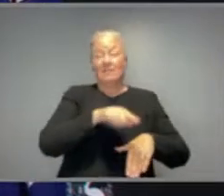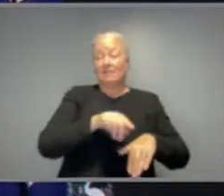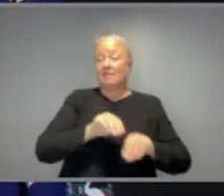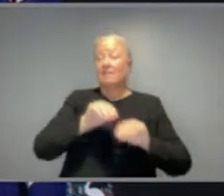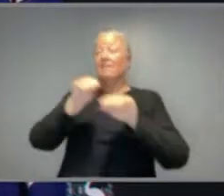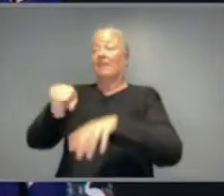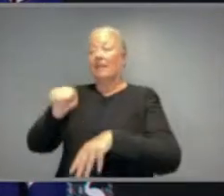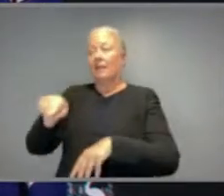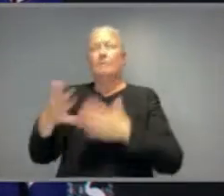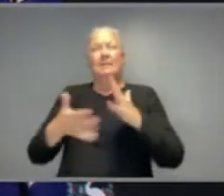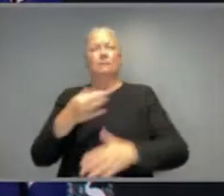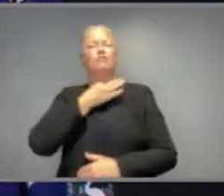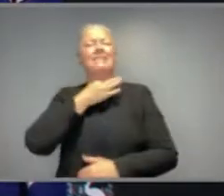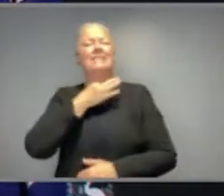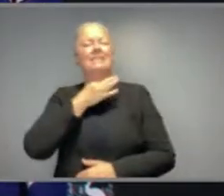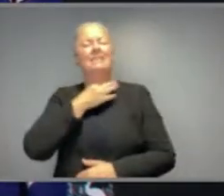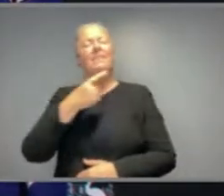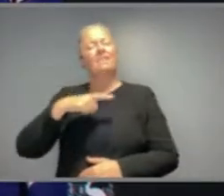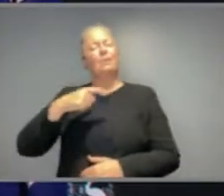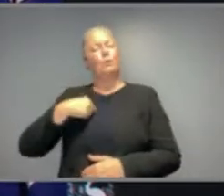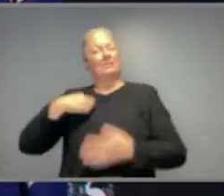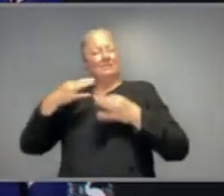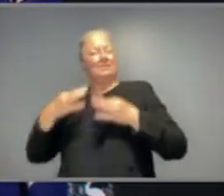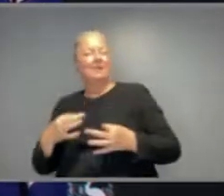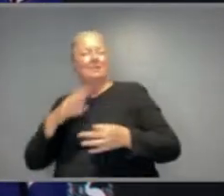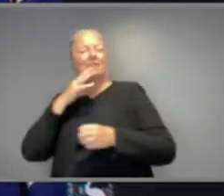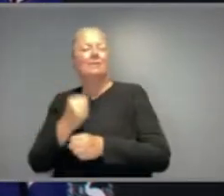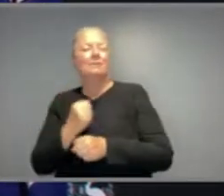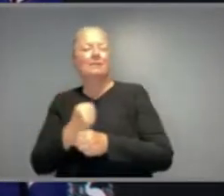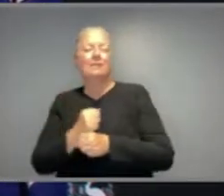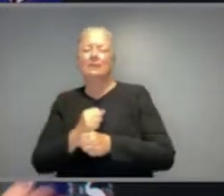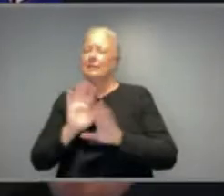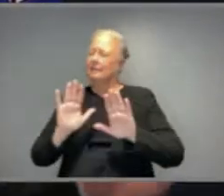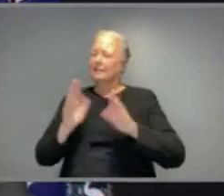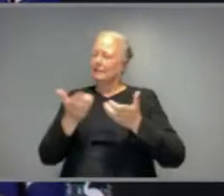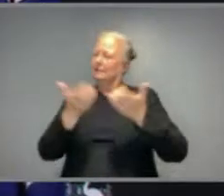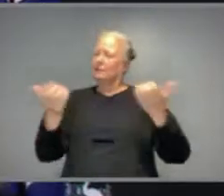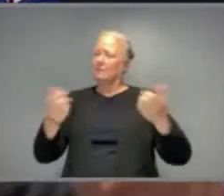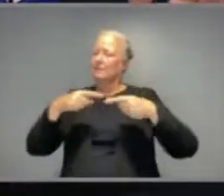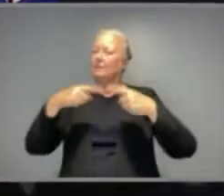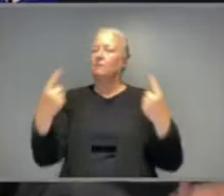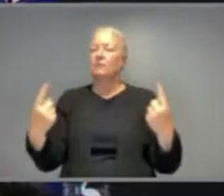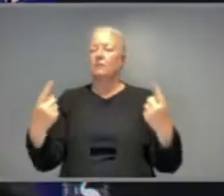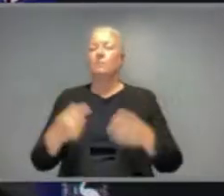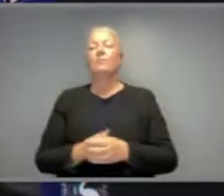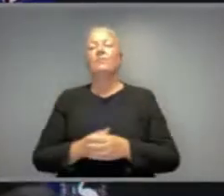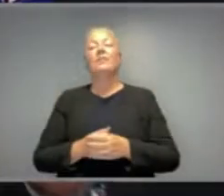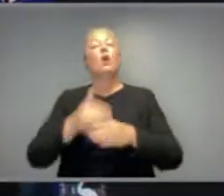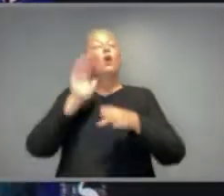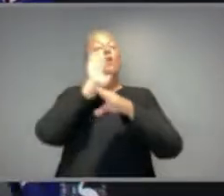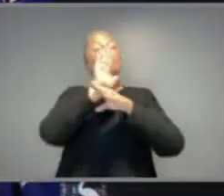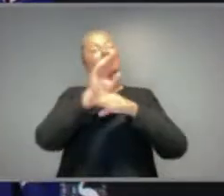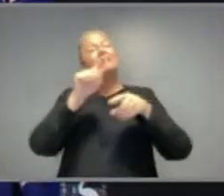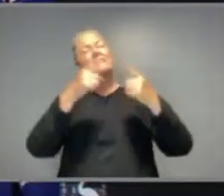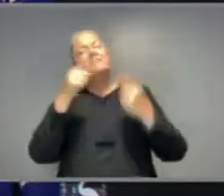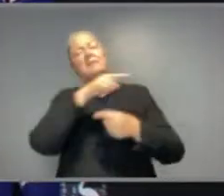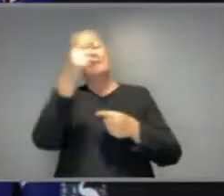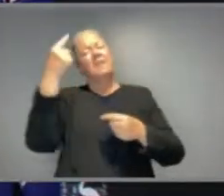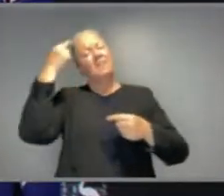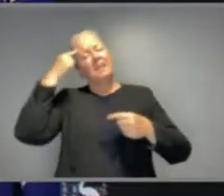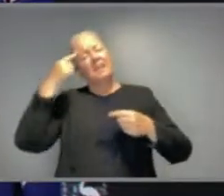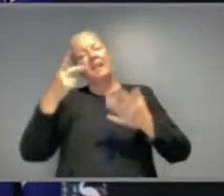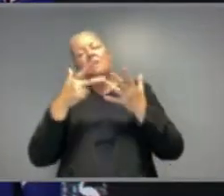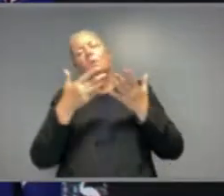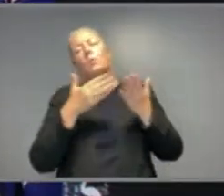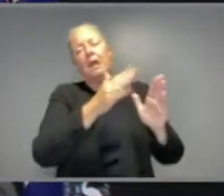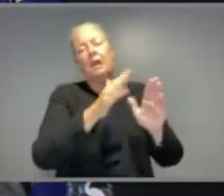took that decision. So it is very different. I know that in other countries they think of other things, but I'll tell you this as we wrap